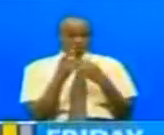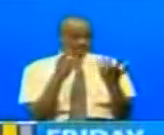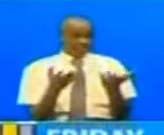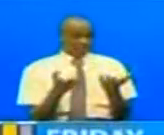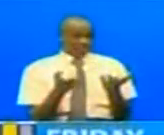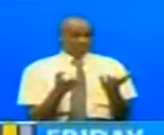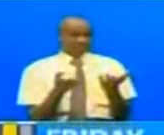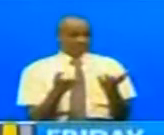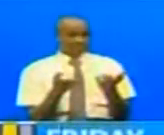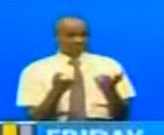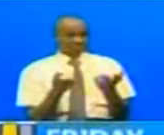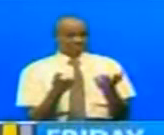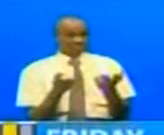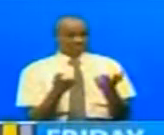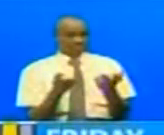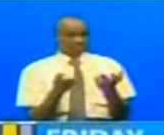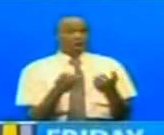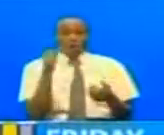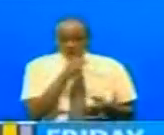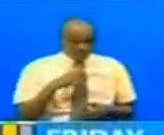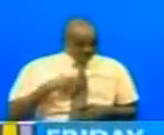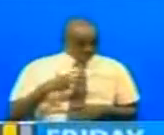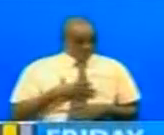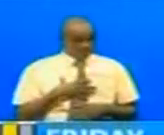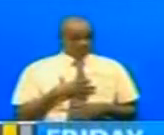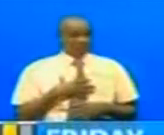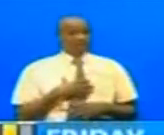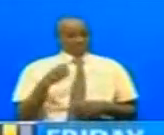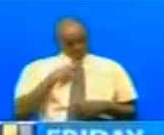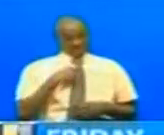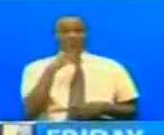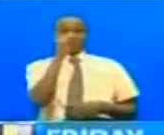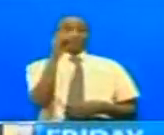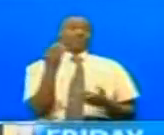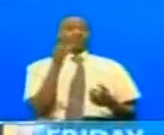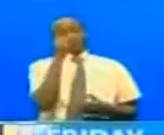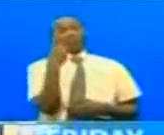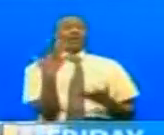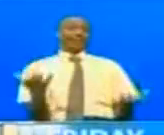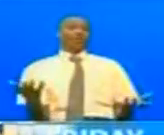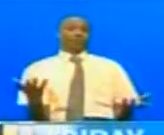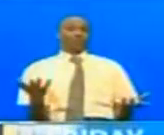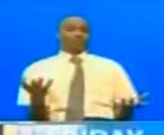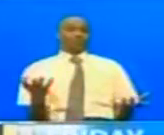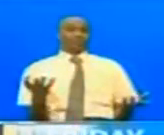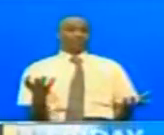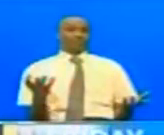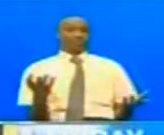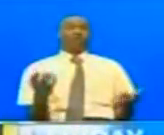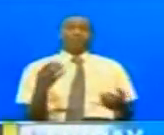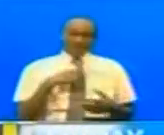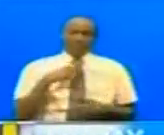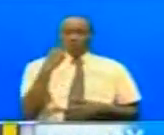whole, old people, mm-hmm. you know, I'm 50, mm-hmm. 51 now, mm-hmm. and those who